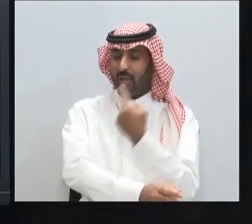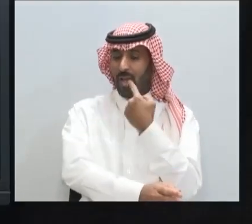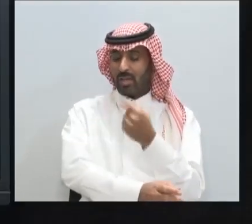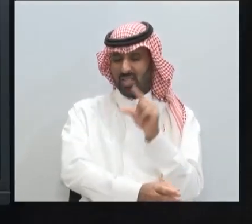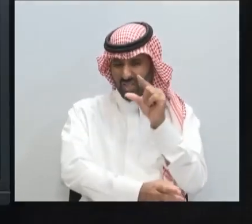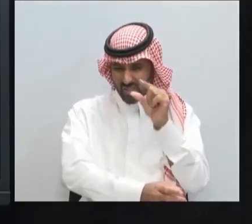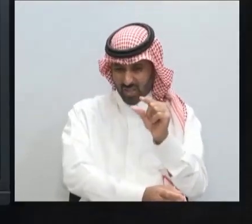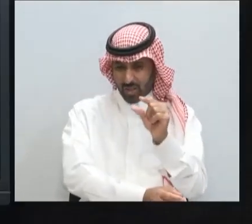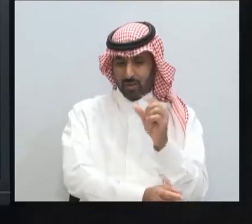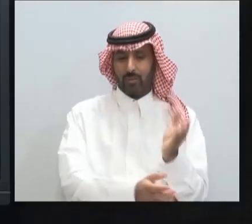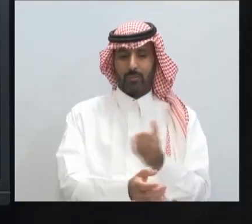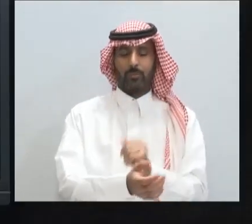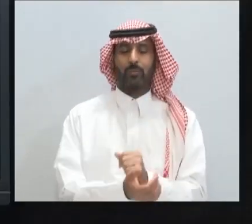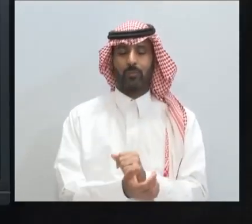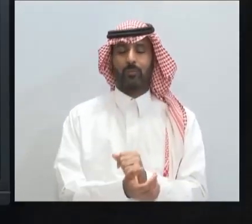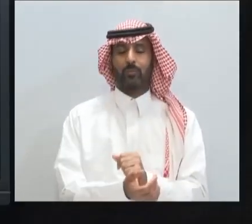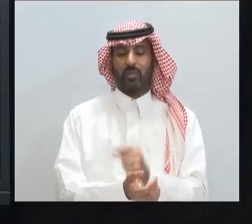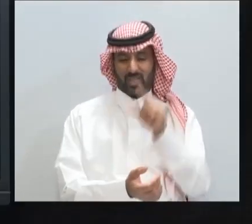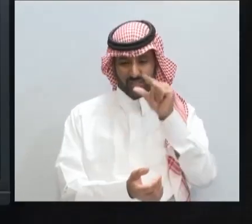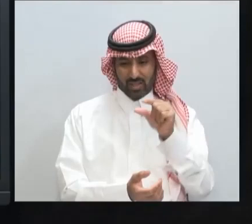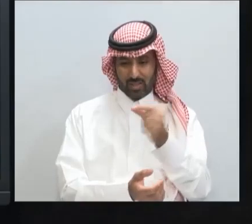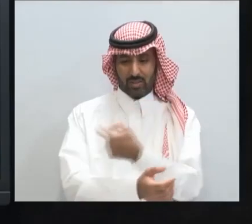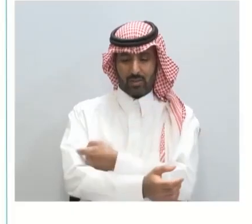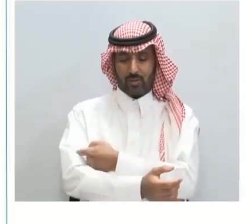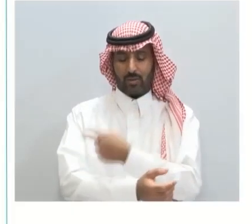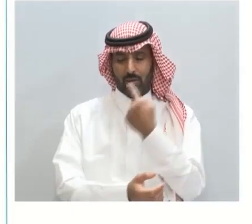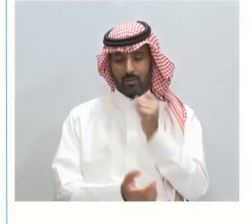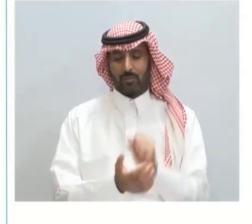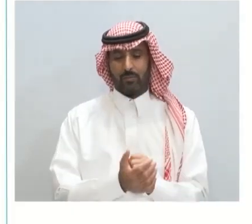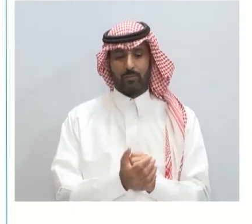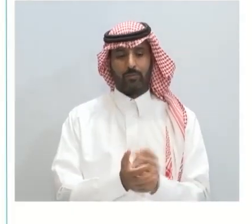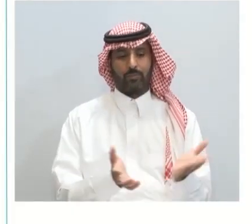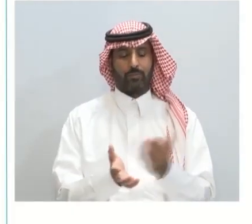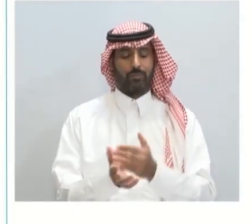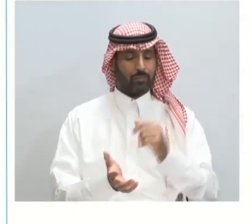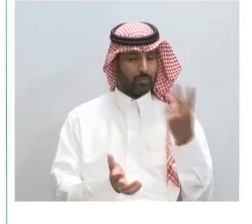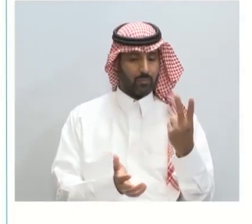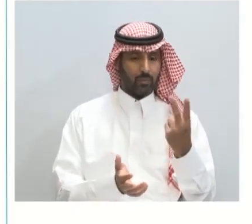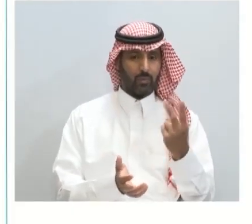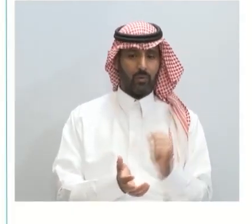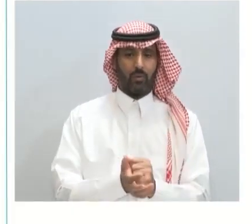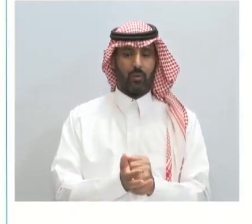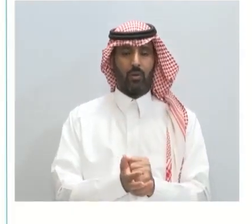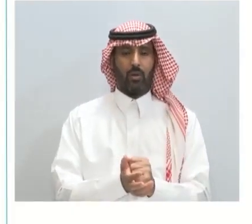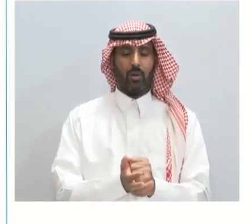a large quantity of blood. Just a few drops is enough. Number two,